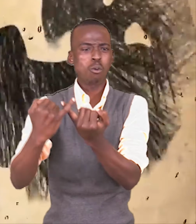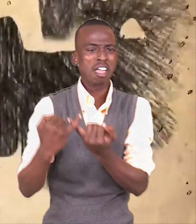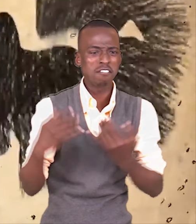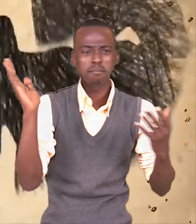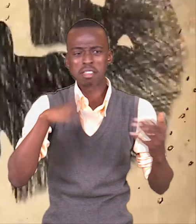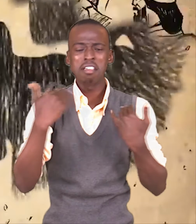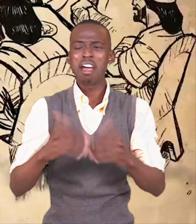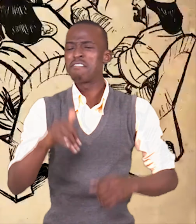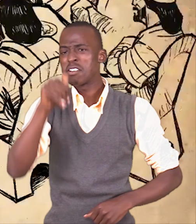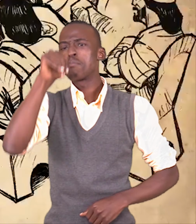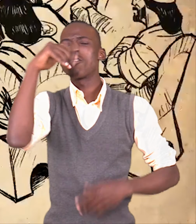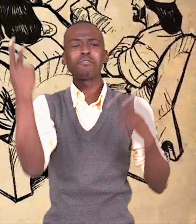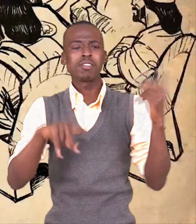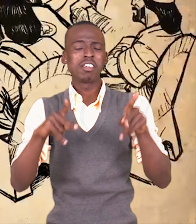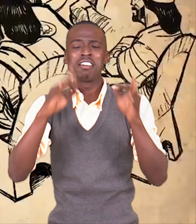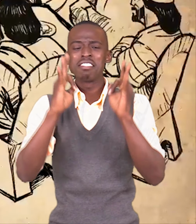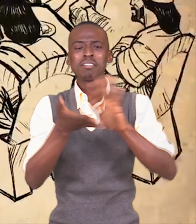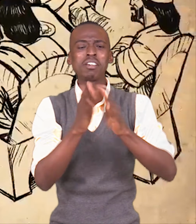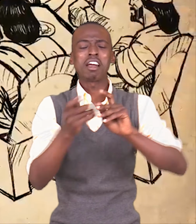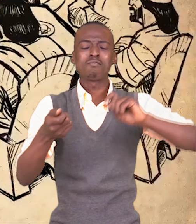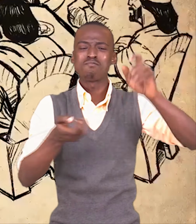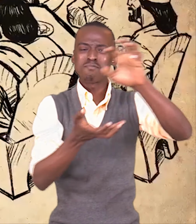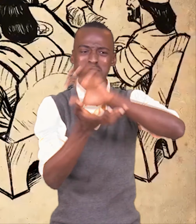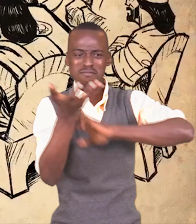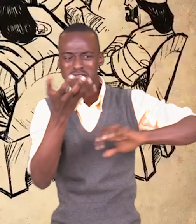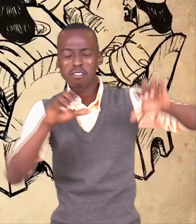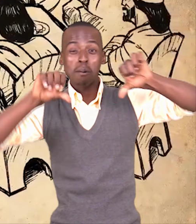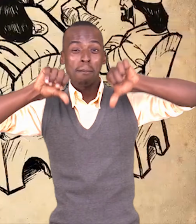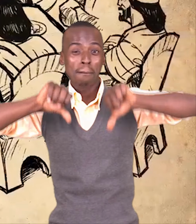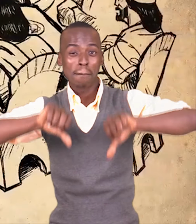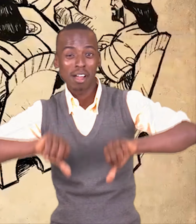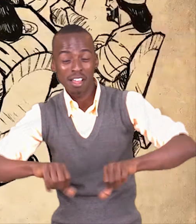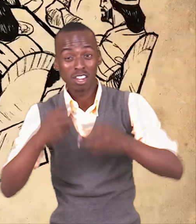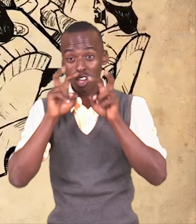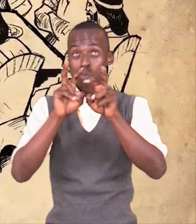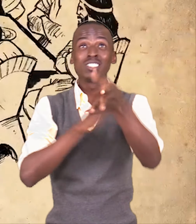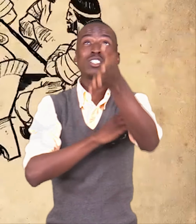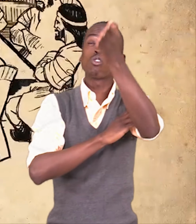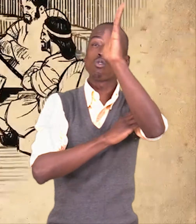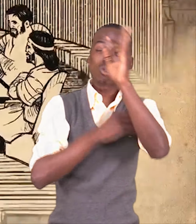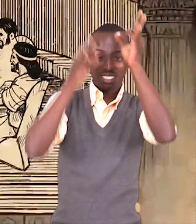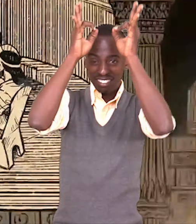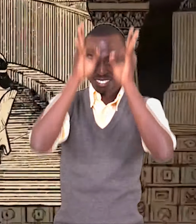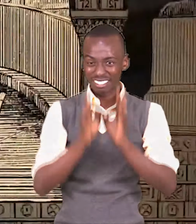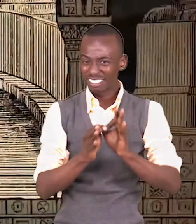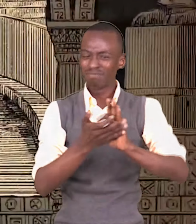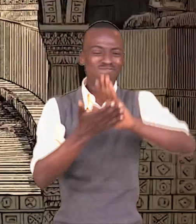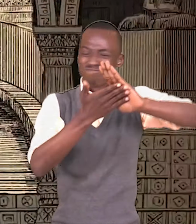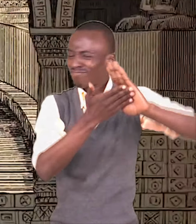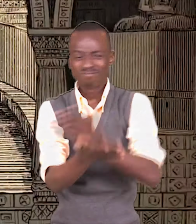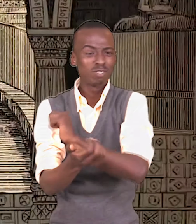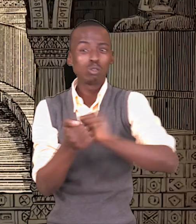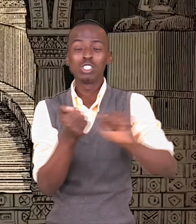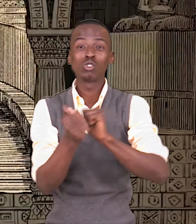But God has transformed their evil into something good. And that's exactly what Joseph says here in the last paragraph of the entire book. He